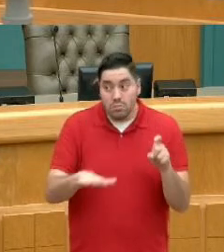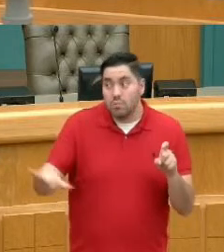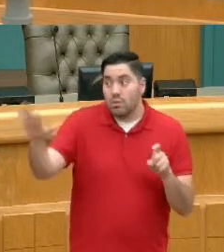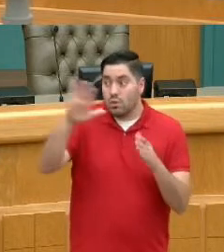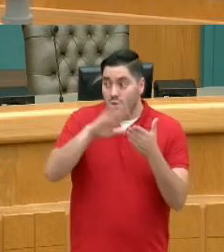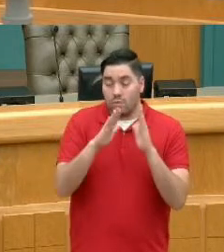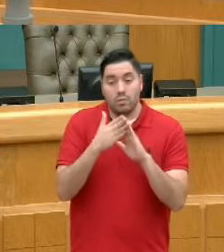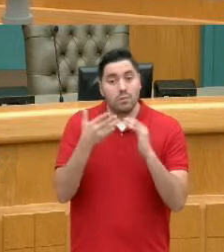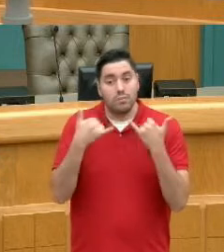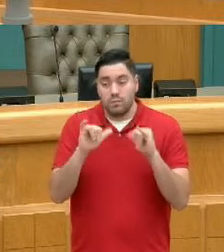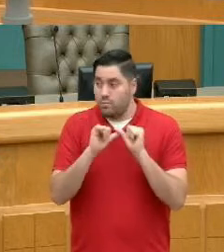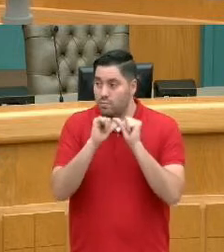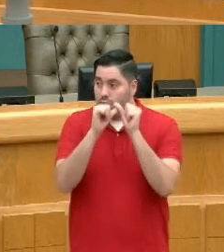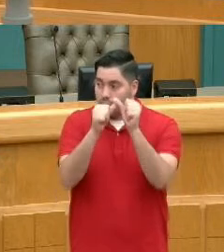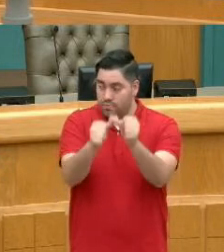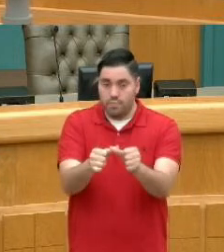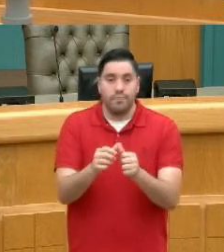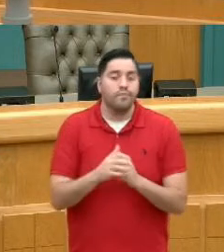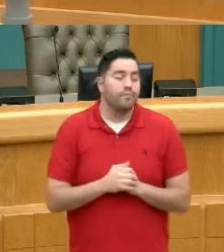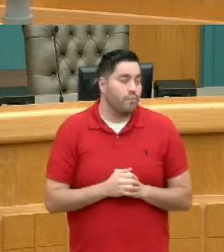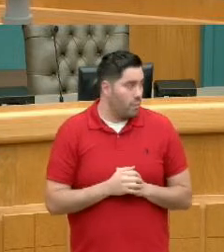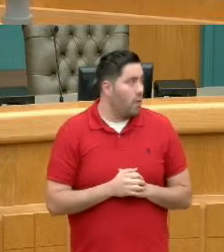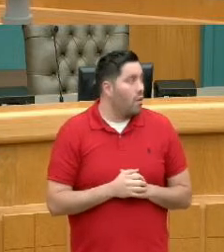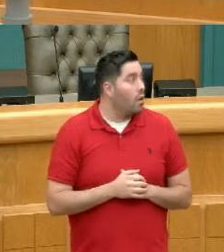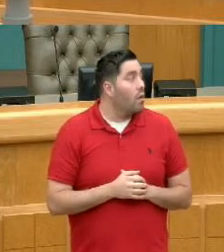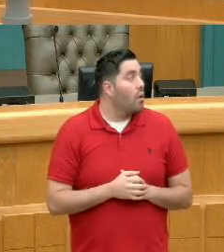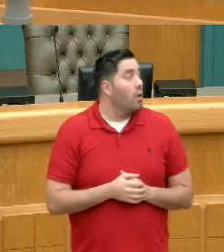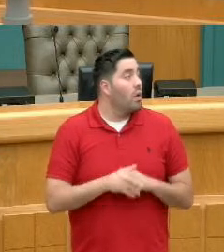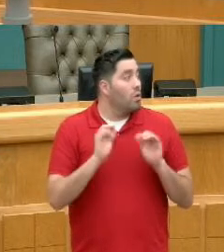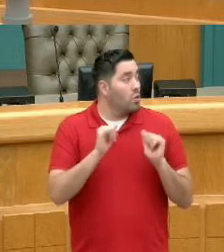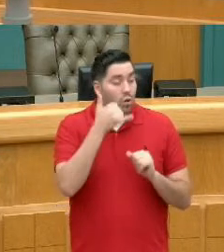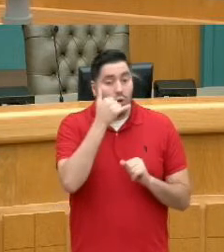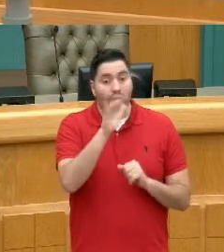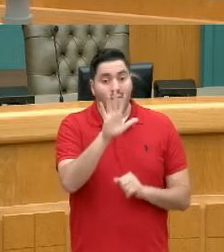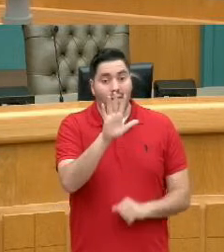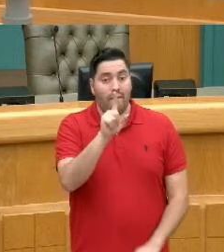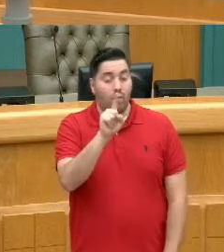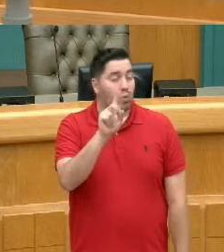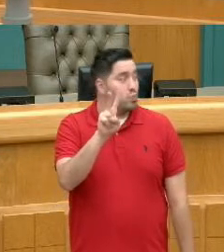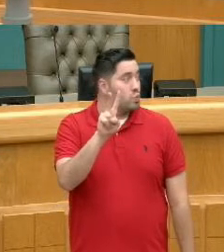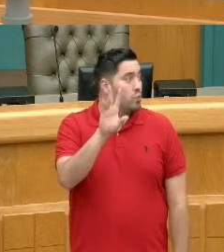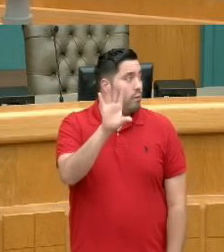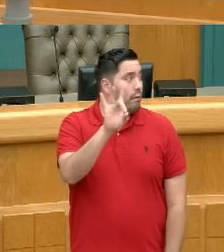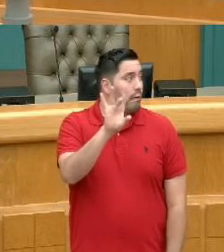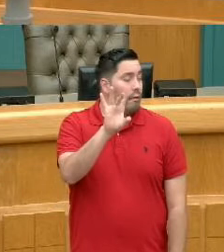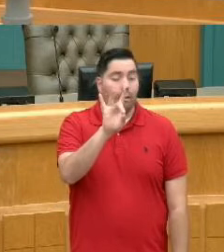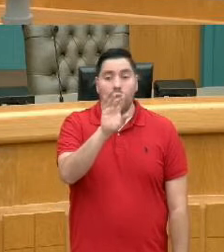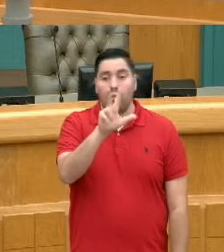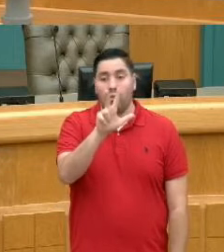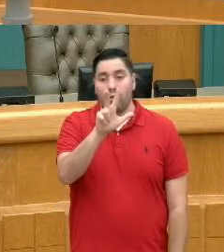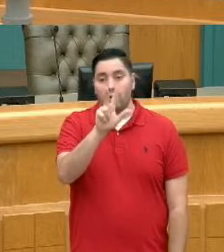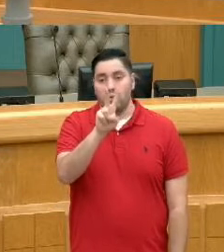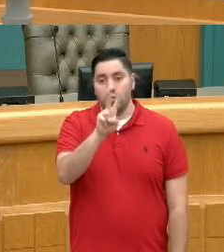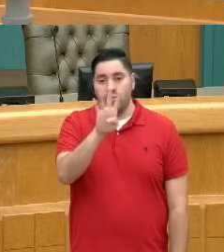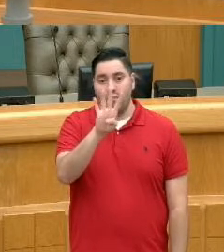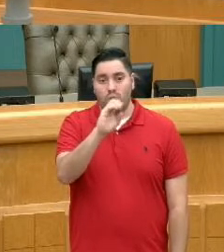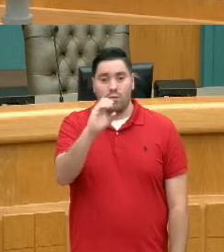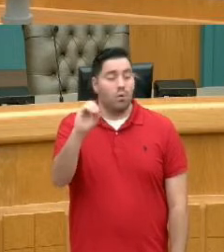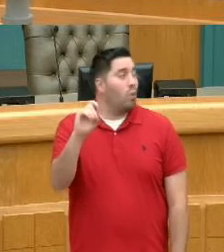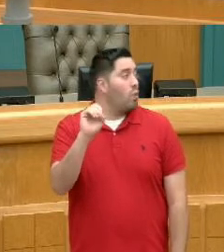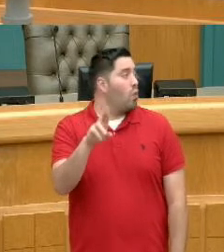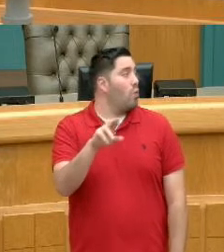military testing team locations. You can call the 512, the 883-2400, or you can go on